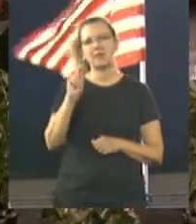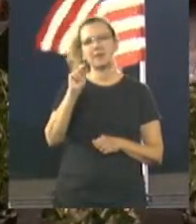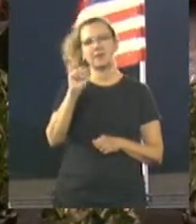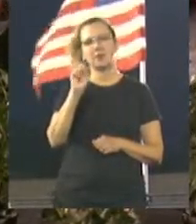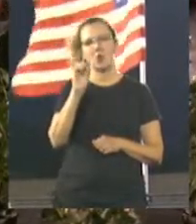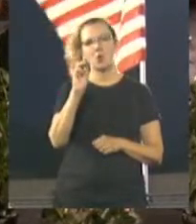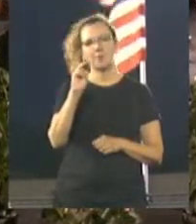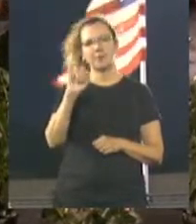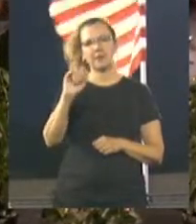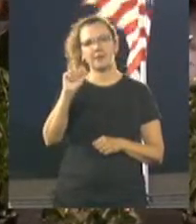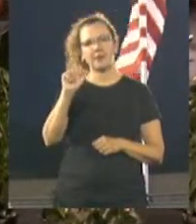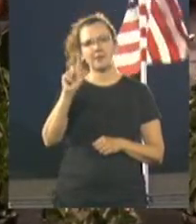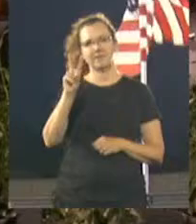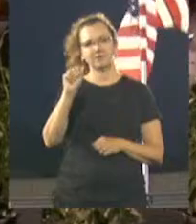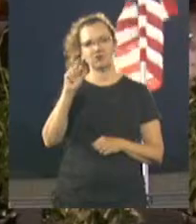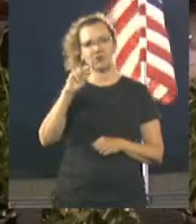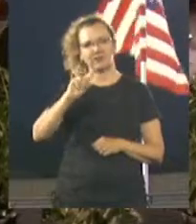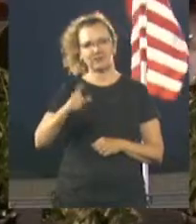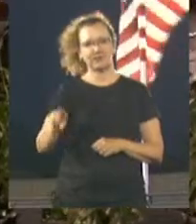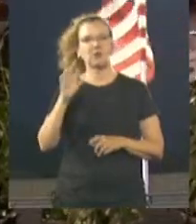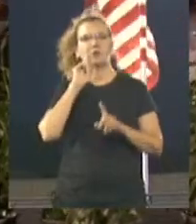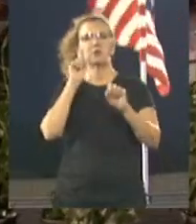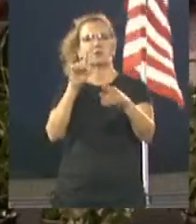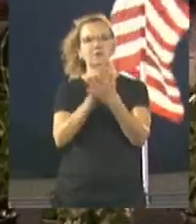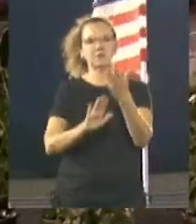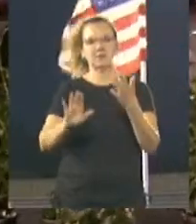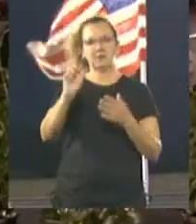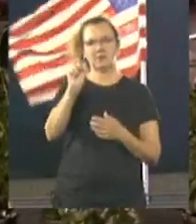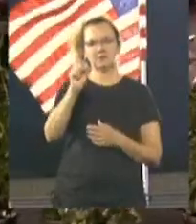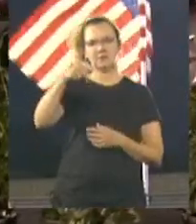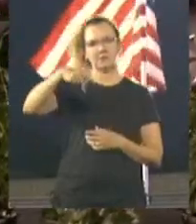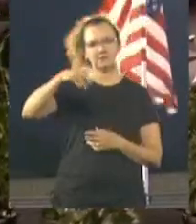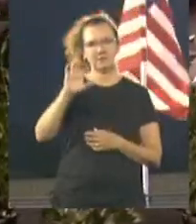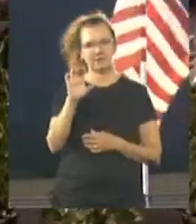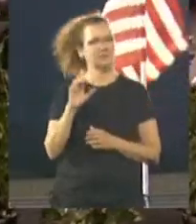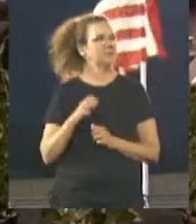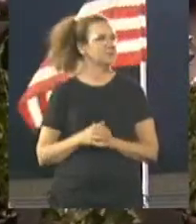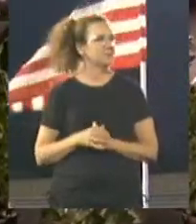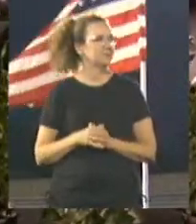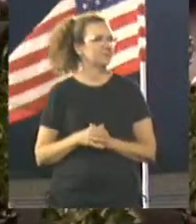Naomi Alvarez will be attending St. Philip's College.